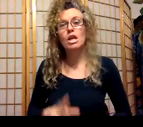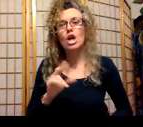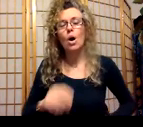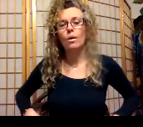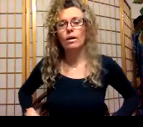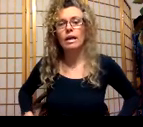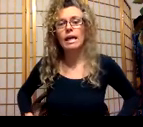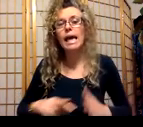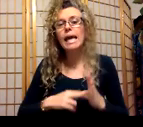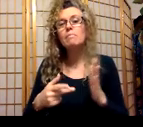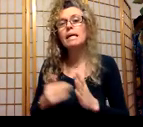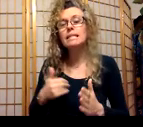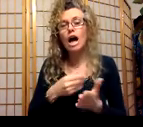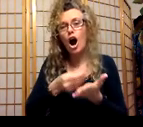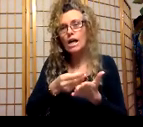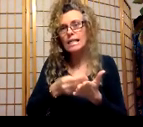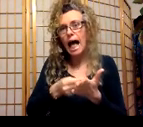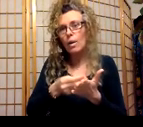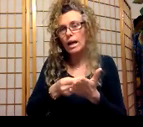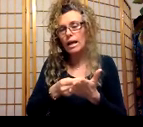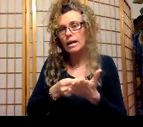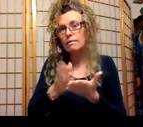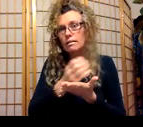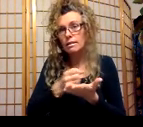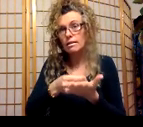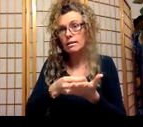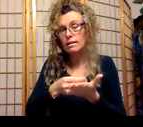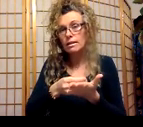No, it means our salary is worth less.